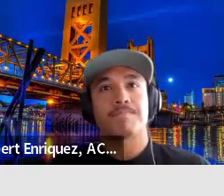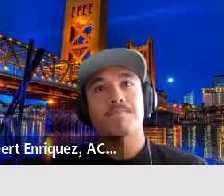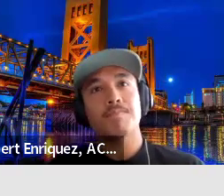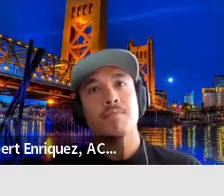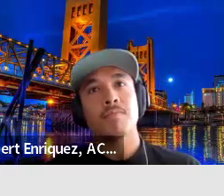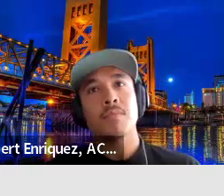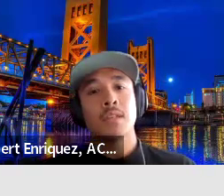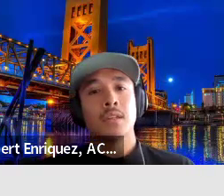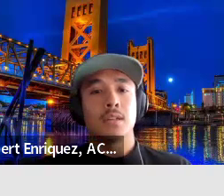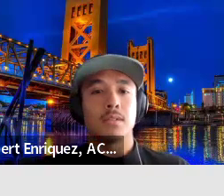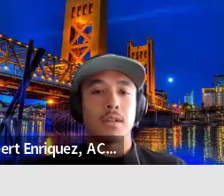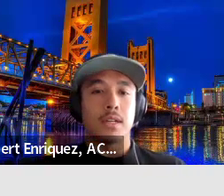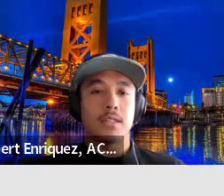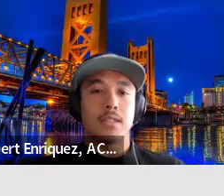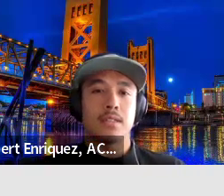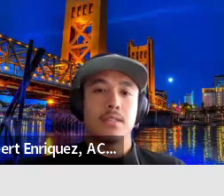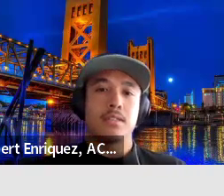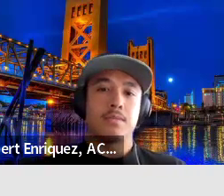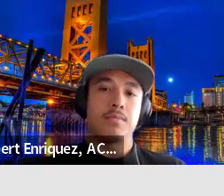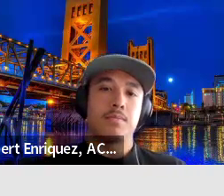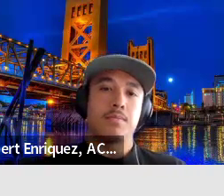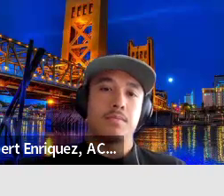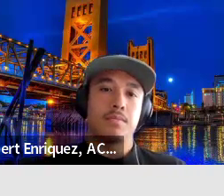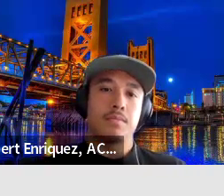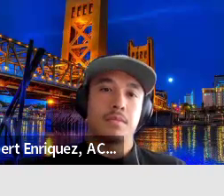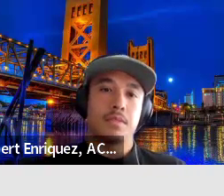transportation. All right.